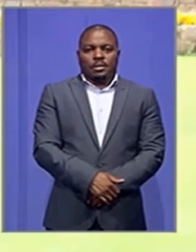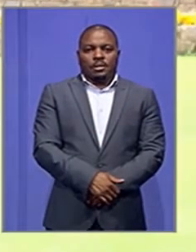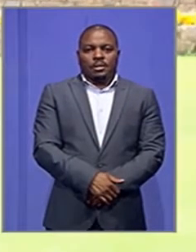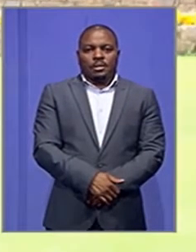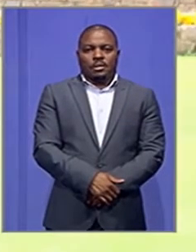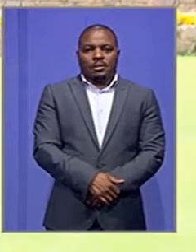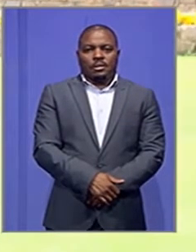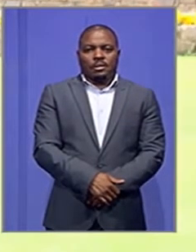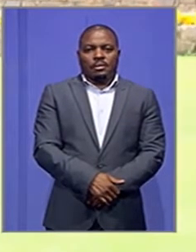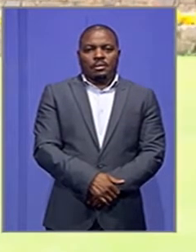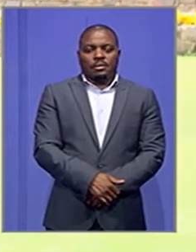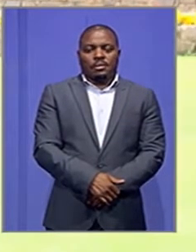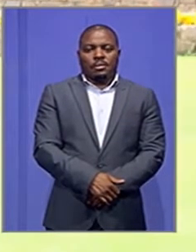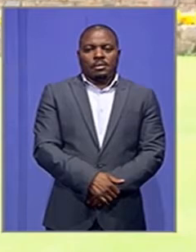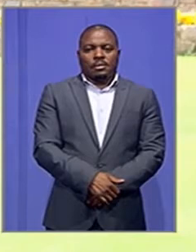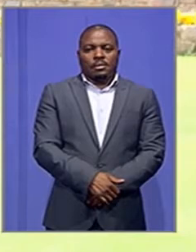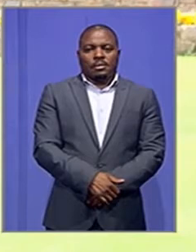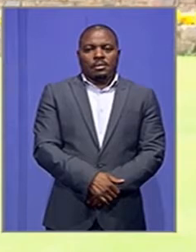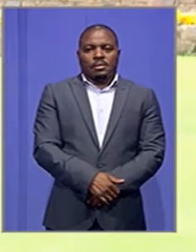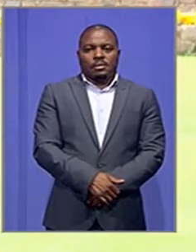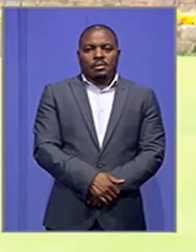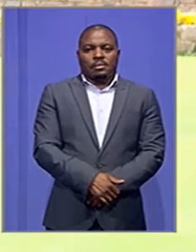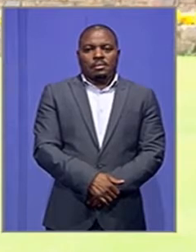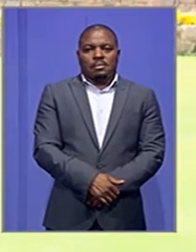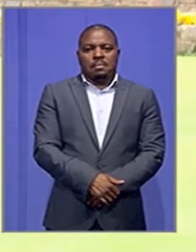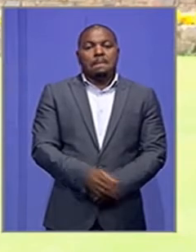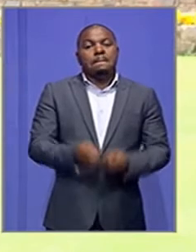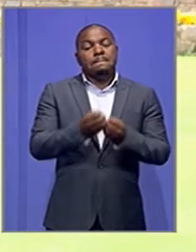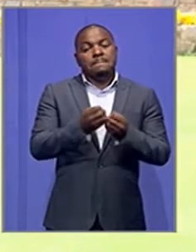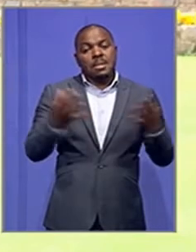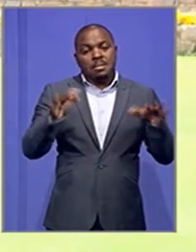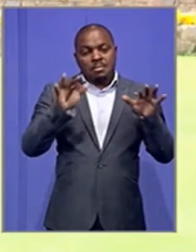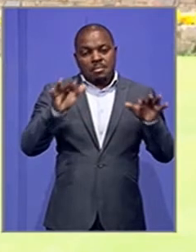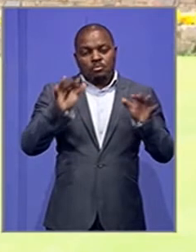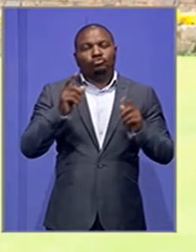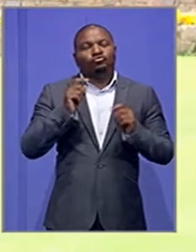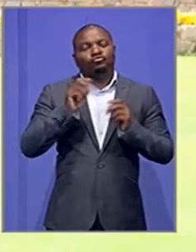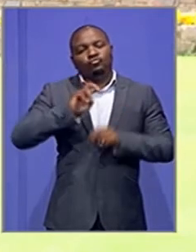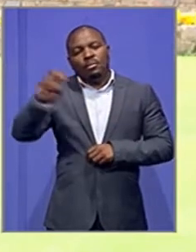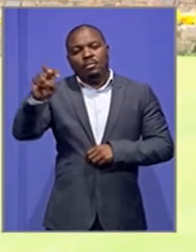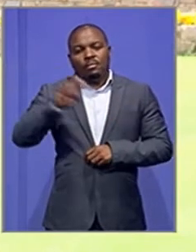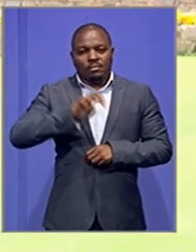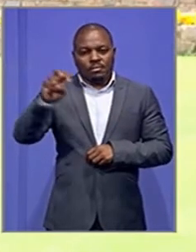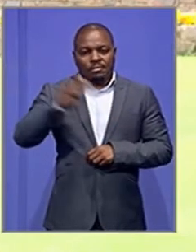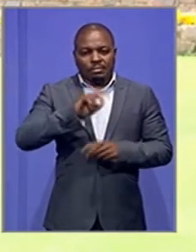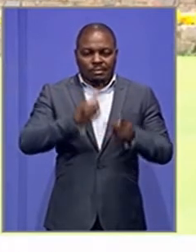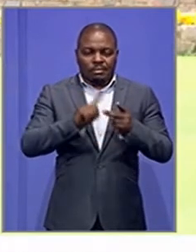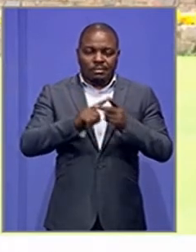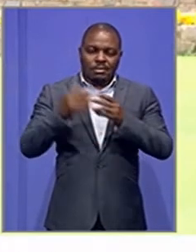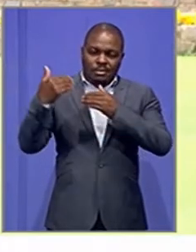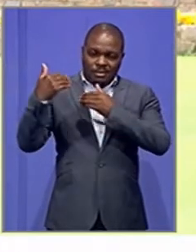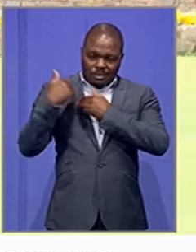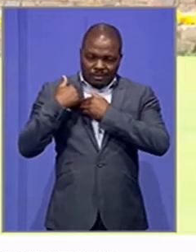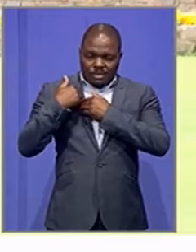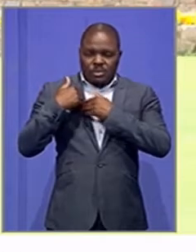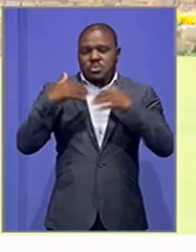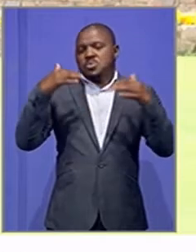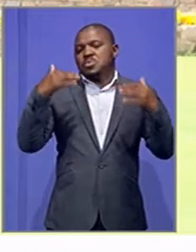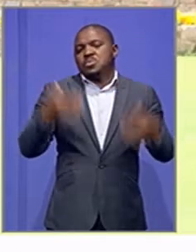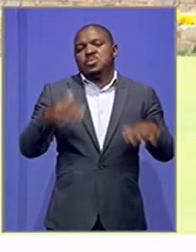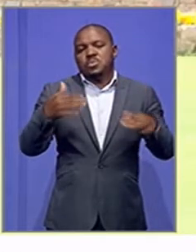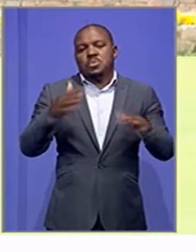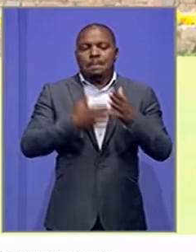Many of us will be traveling to various destinations throughout the country. Therefore, safety and security should become a priority